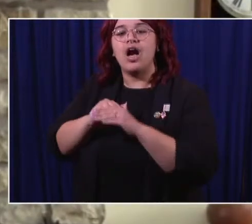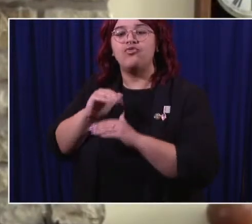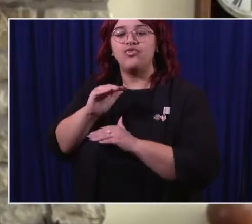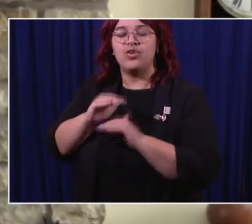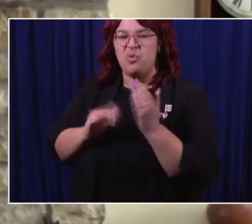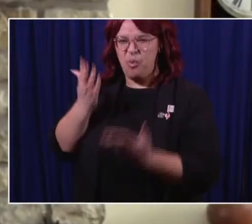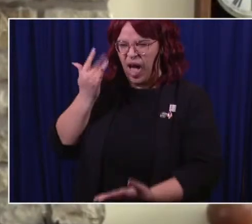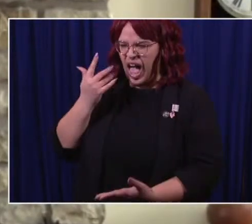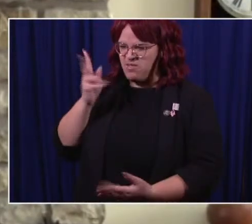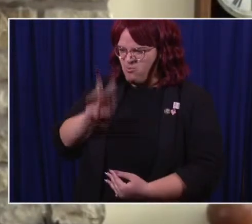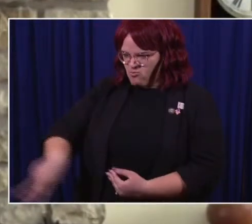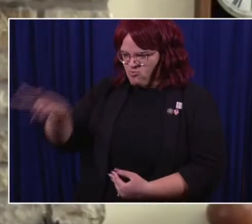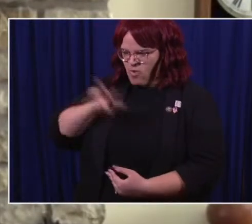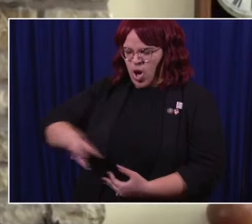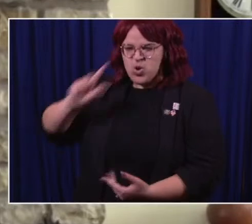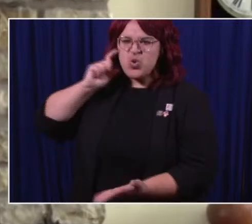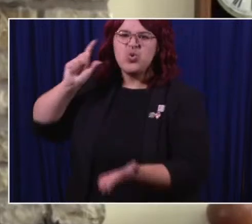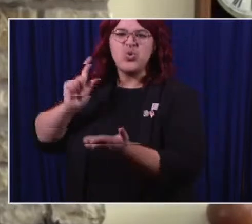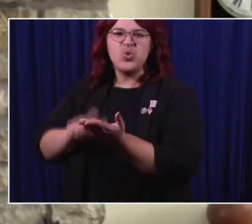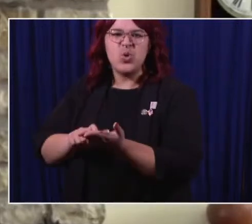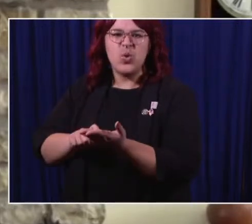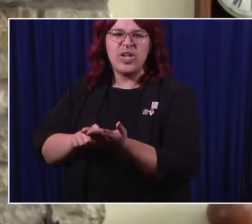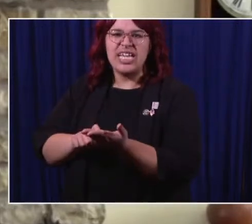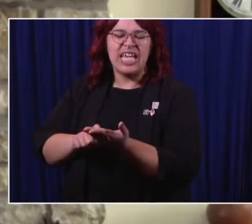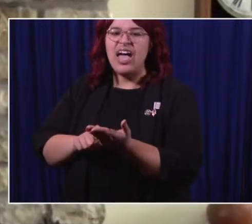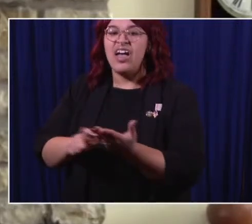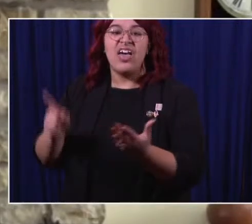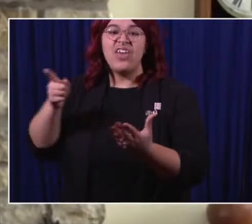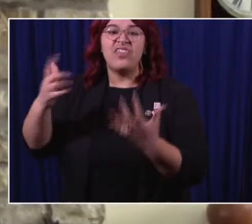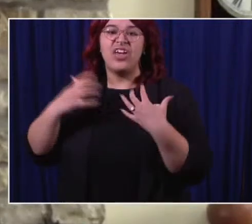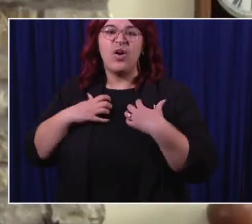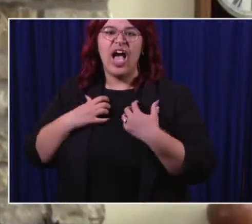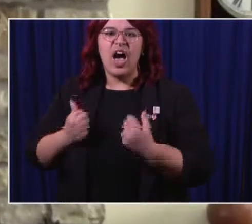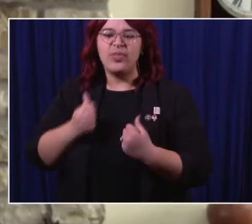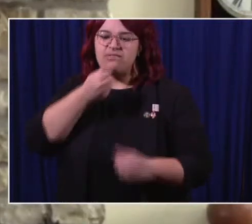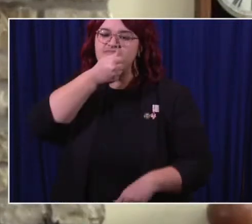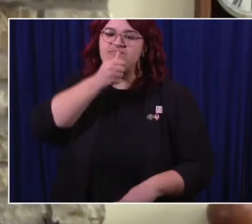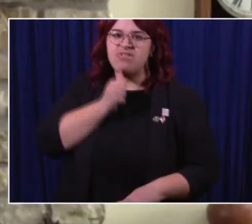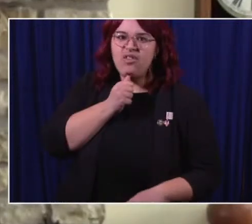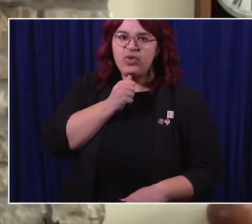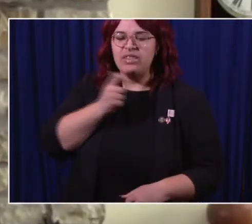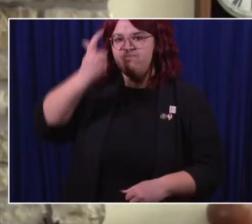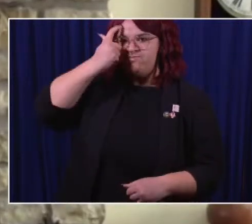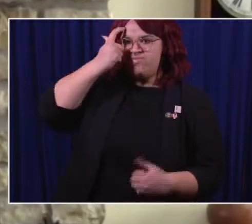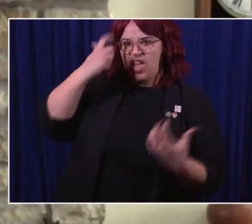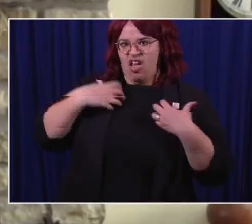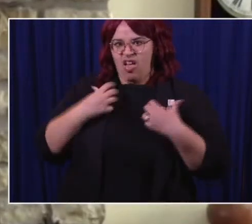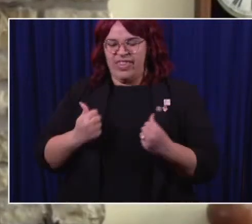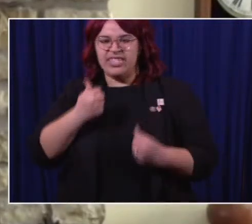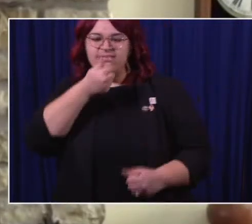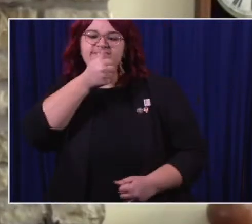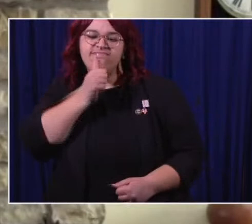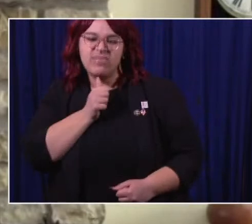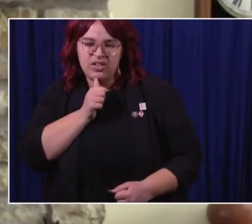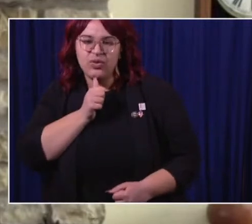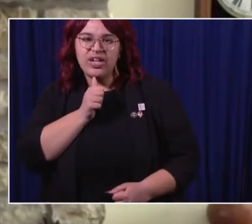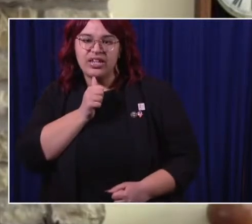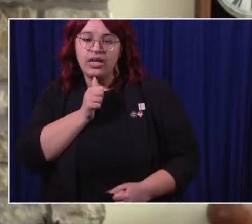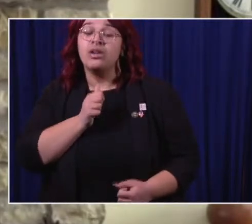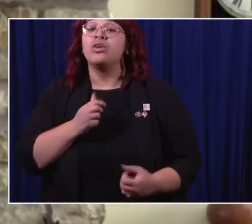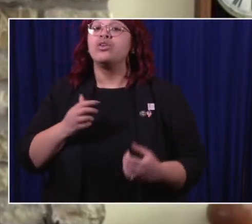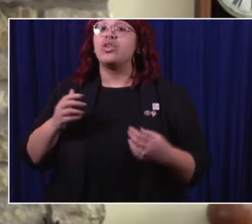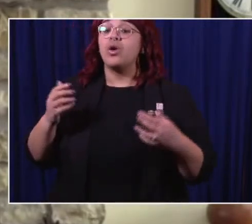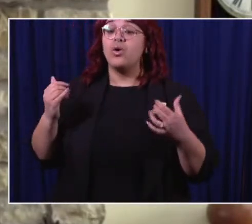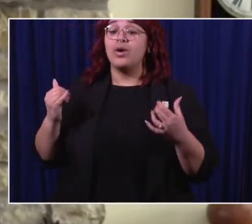suffering or at risk. These visits should be utilized in many circumstances to get that loved